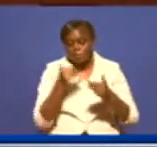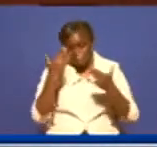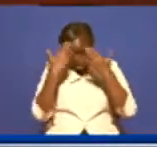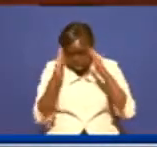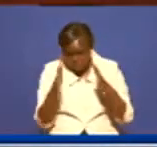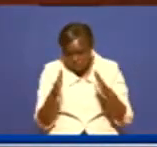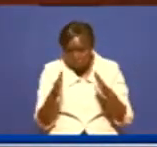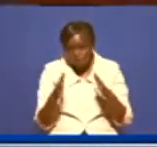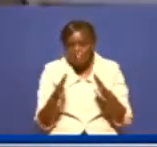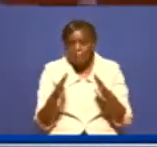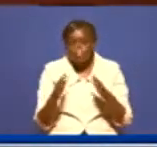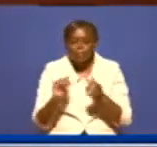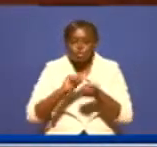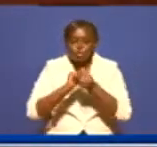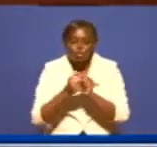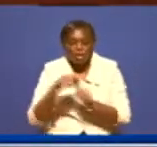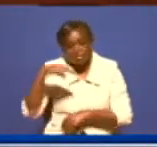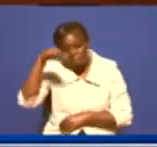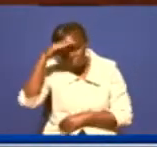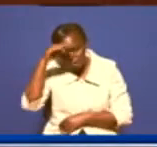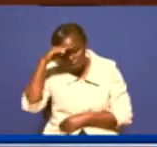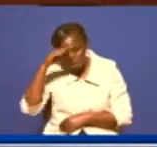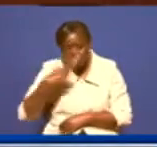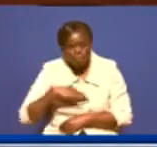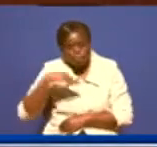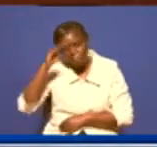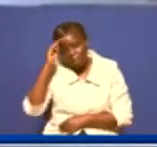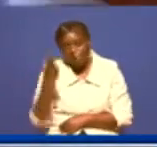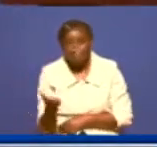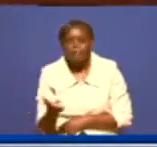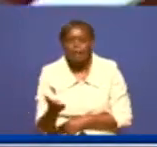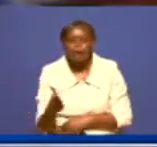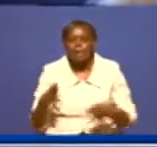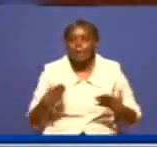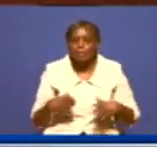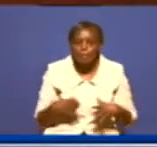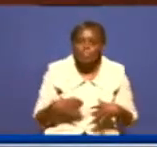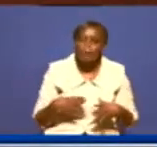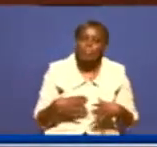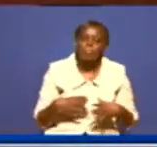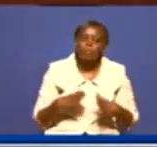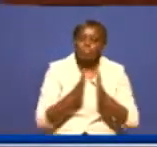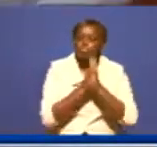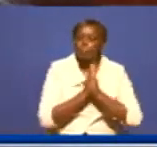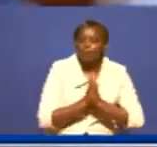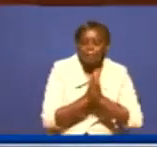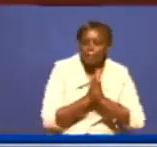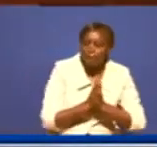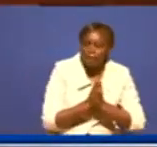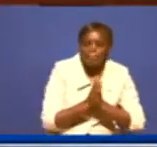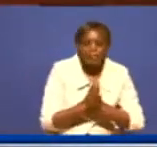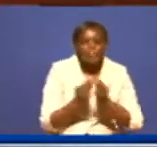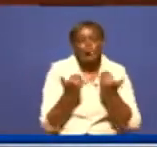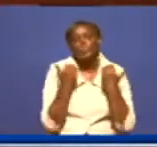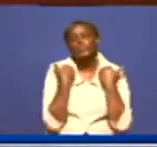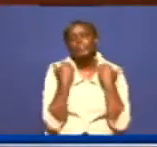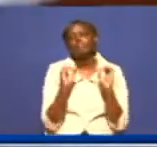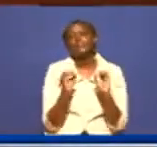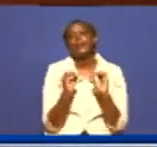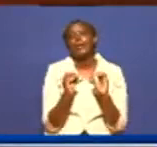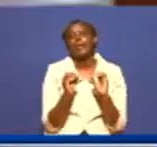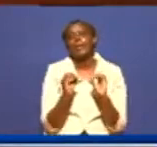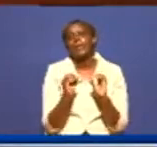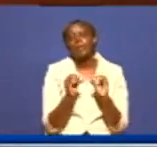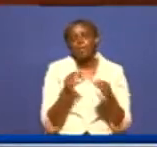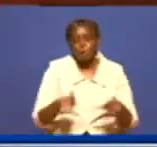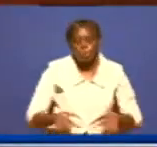club. People are clubbing there, Madam Speaker. People are doing prayers. People cannot sleep. I'm not saying prayers are bad, but you are